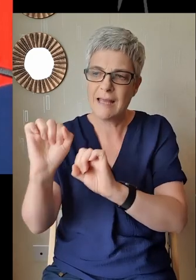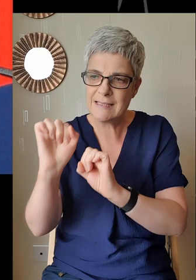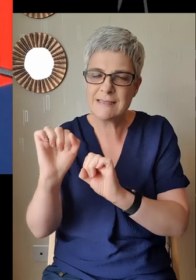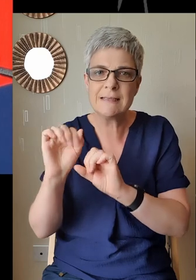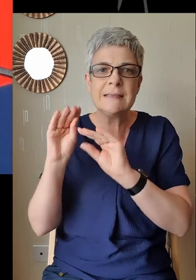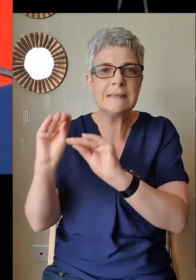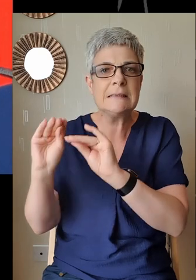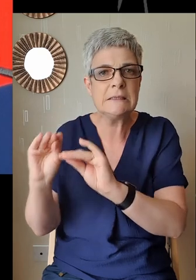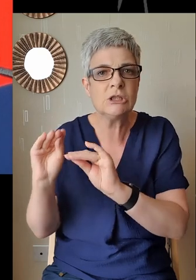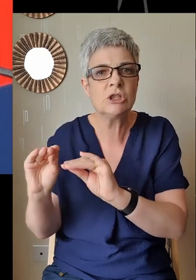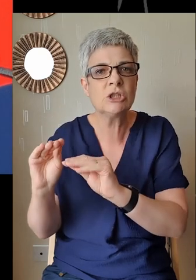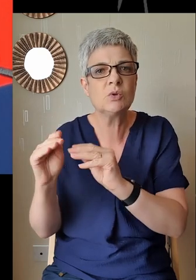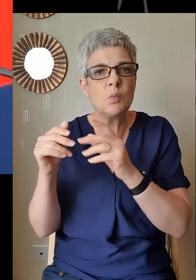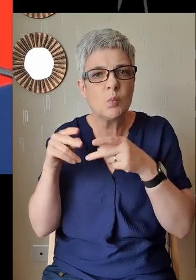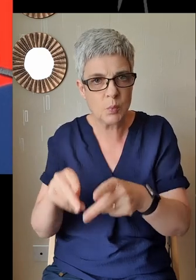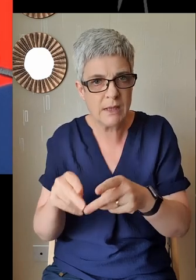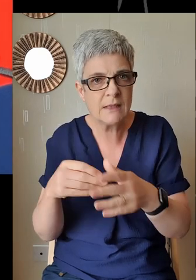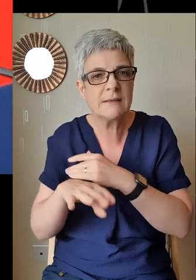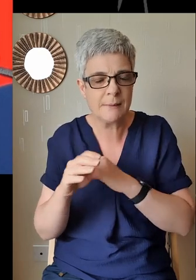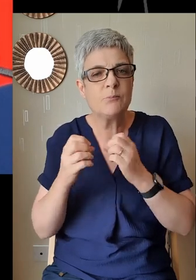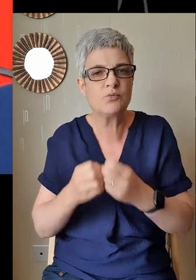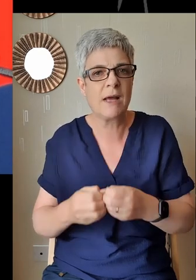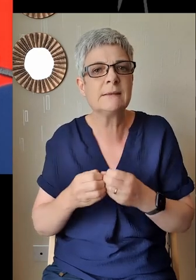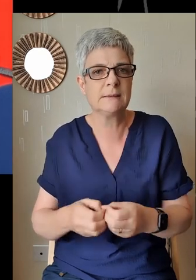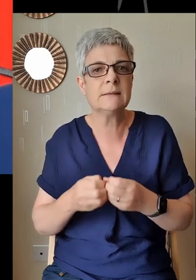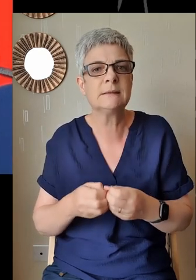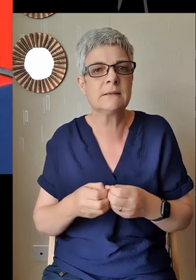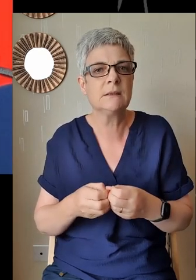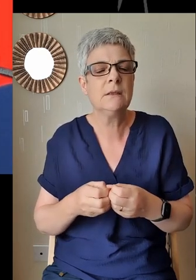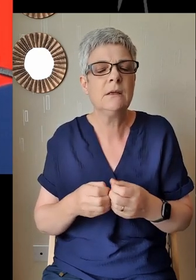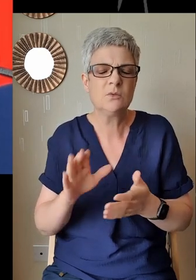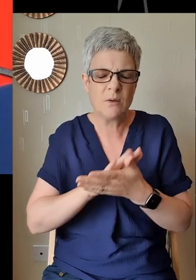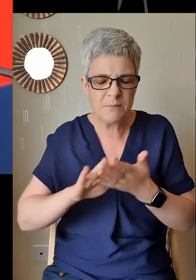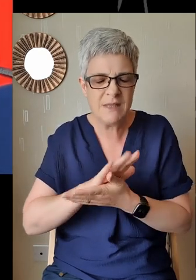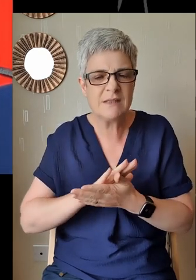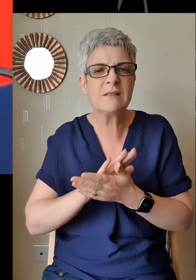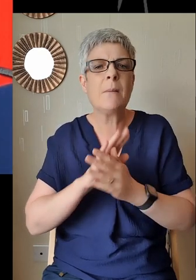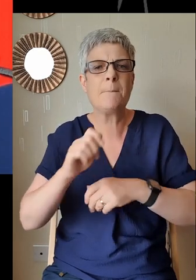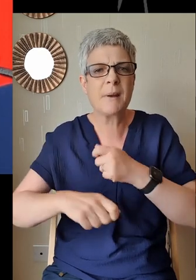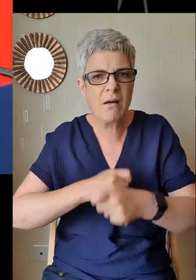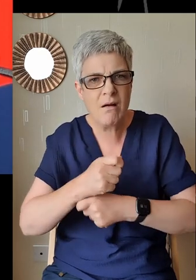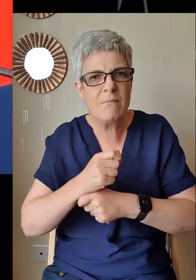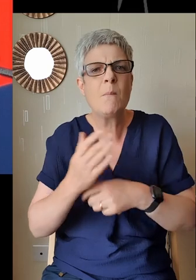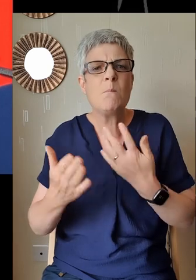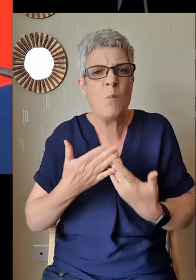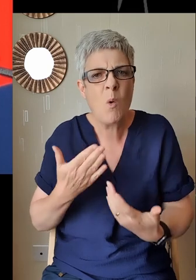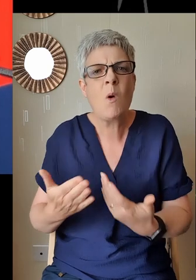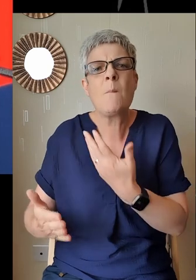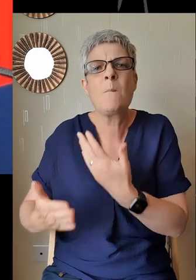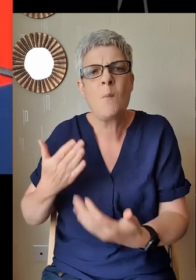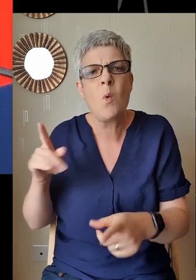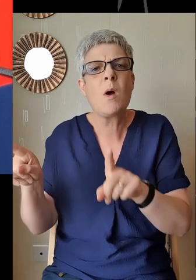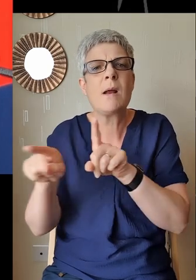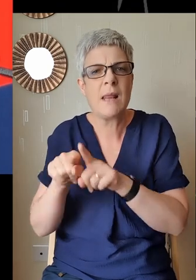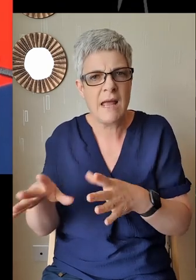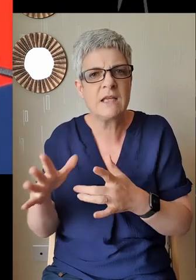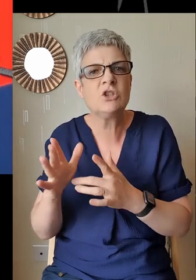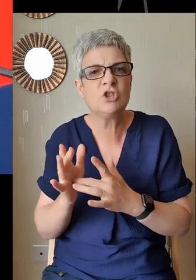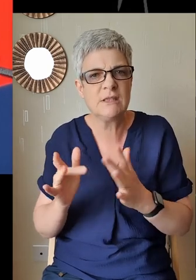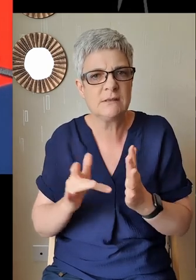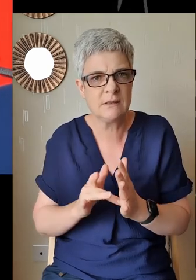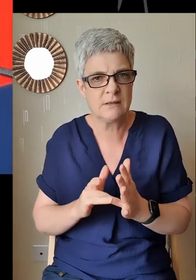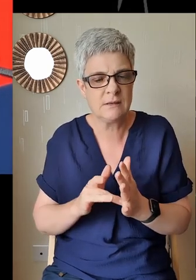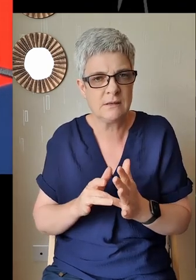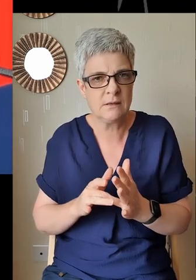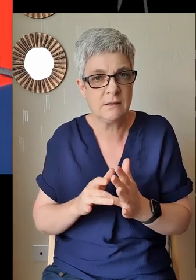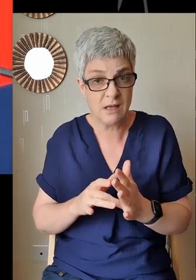practice. That is, we need to become more and more like Jesus. That's what we're called